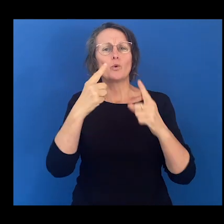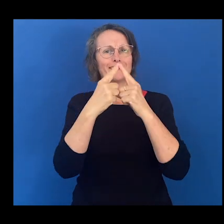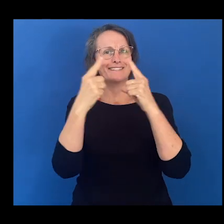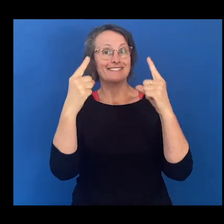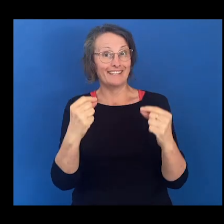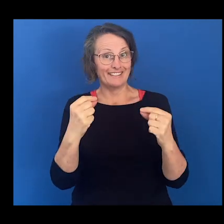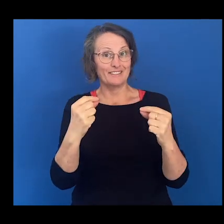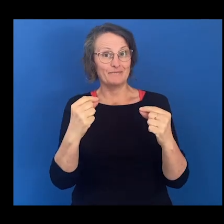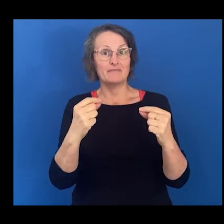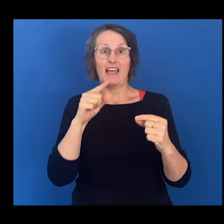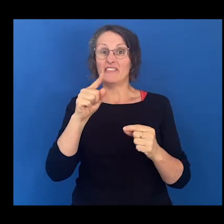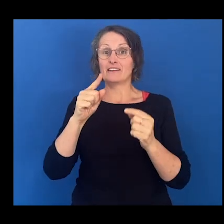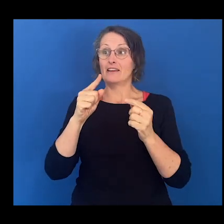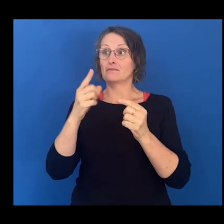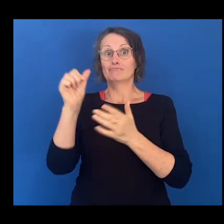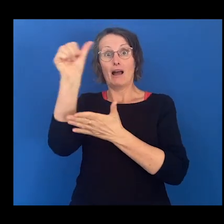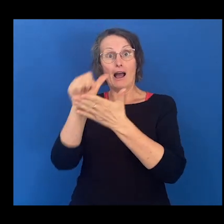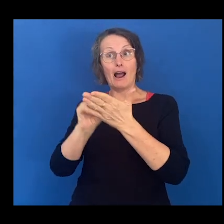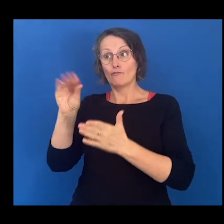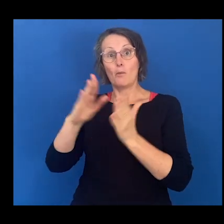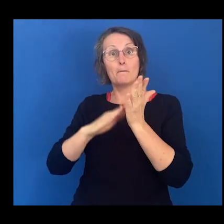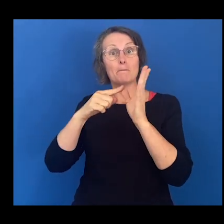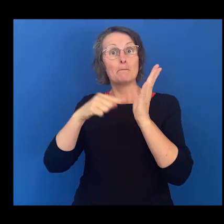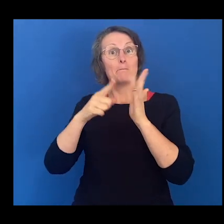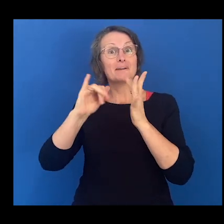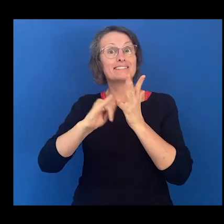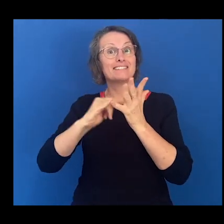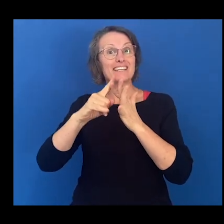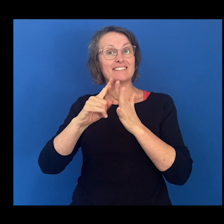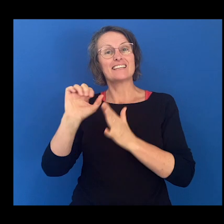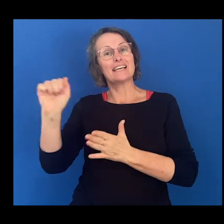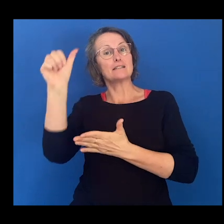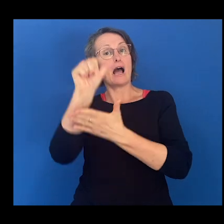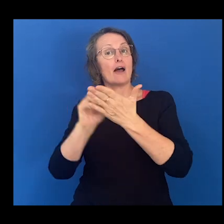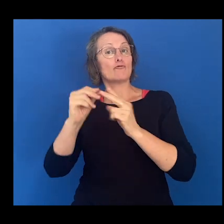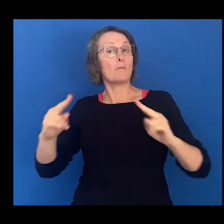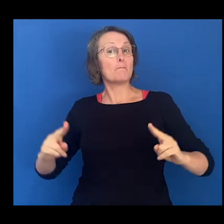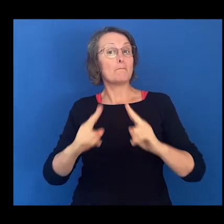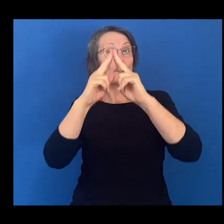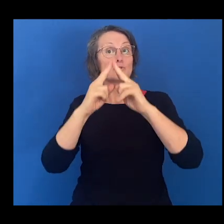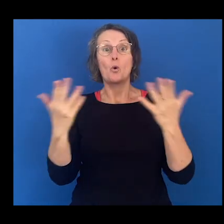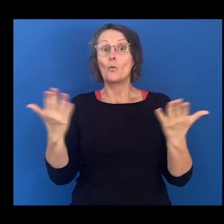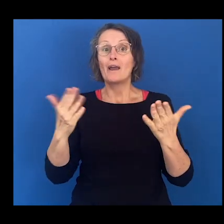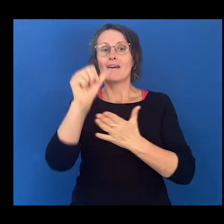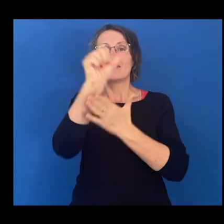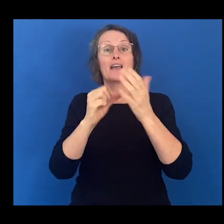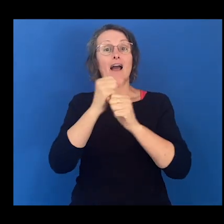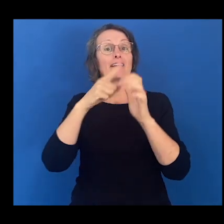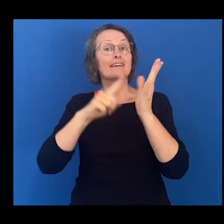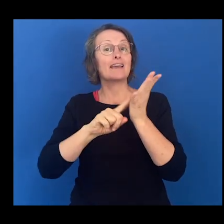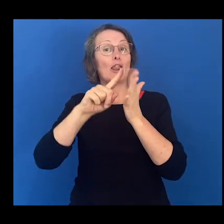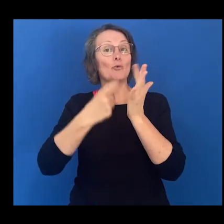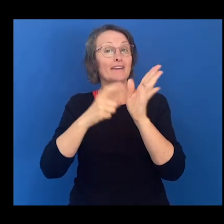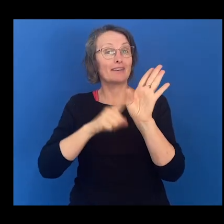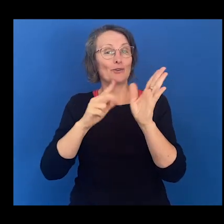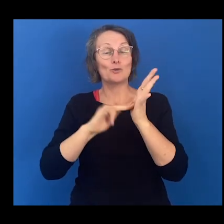ticketed exhibition Matisse Life and Spirit Masterpieces from the Centre Pompidou, Paris. It's on display now at the Art Gallery of New South Wales. Please see their website